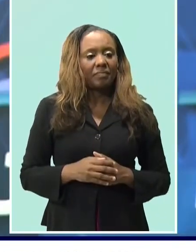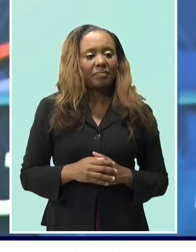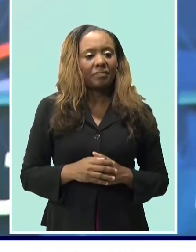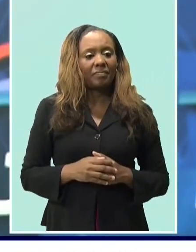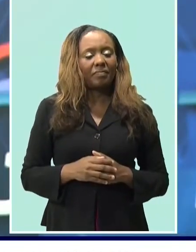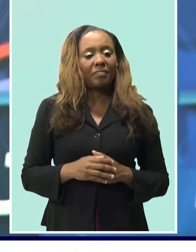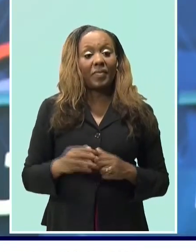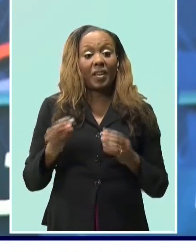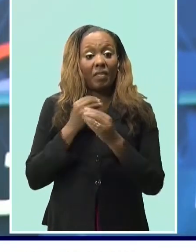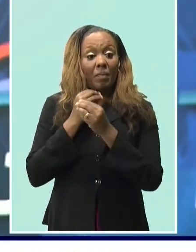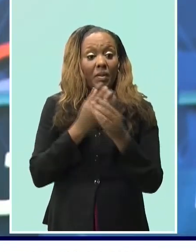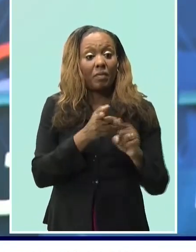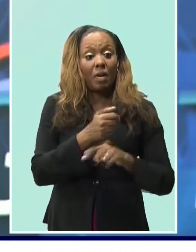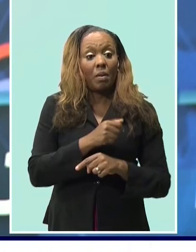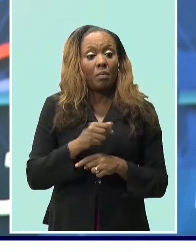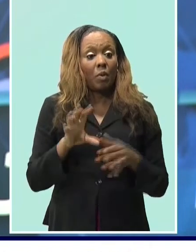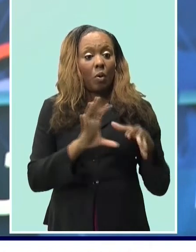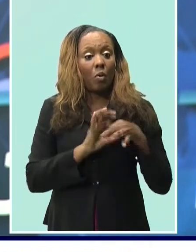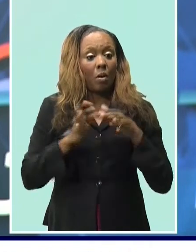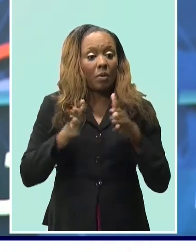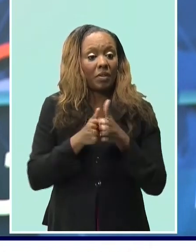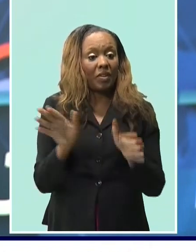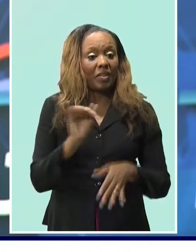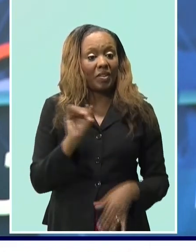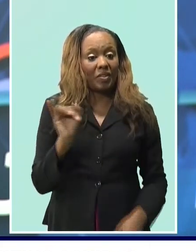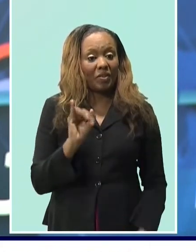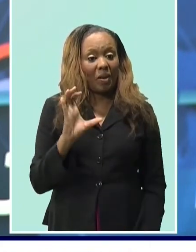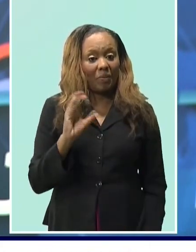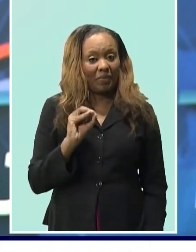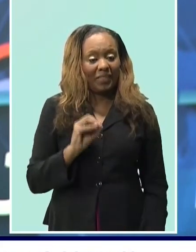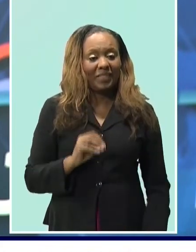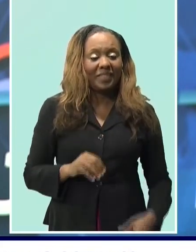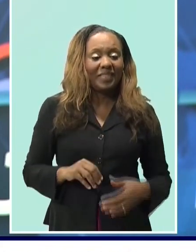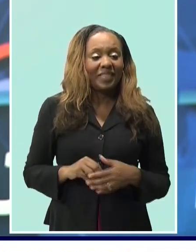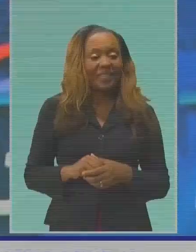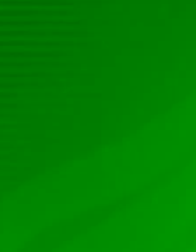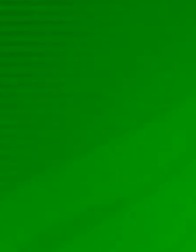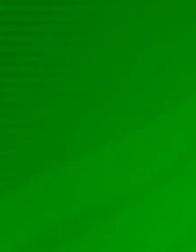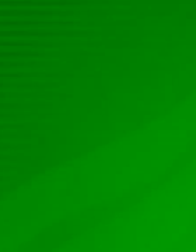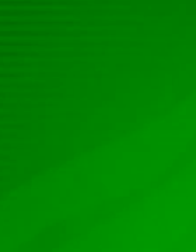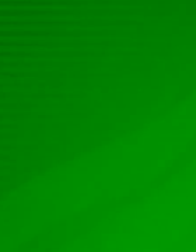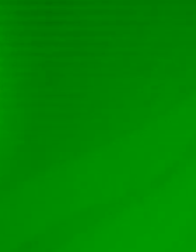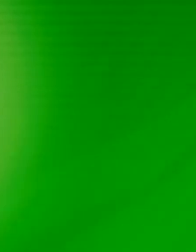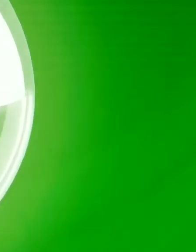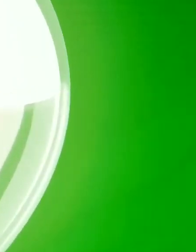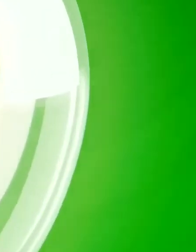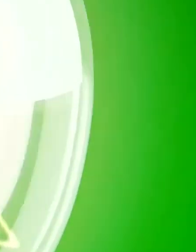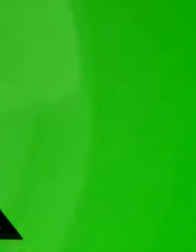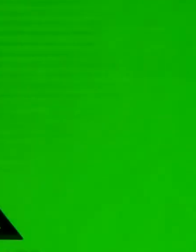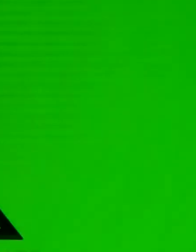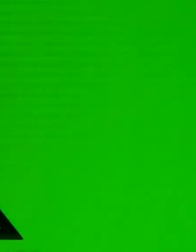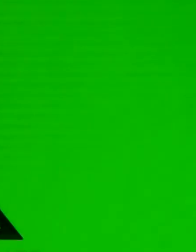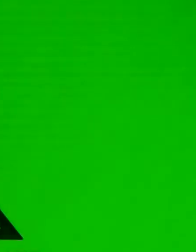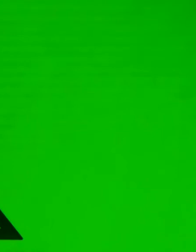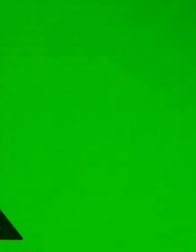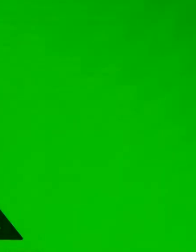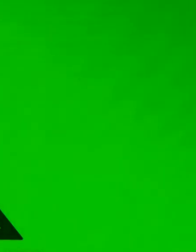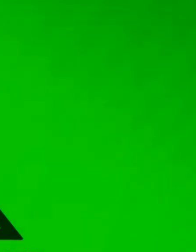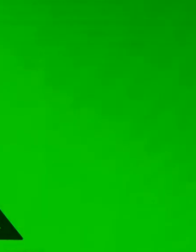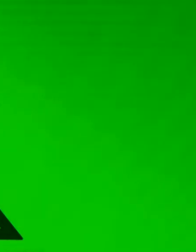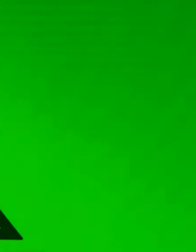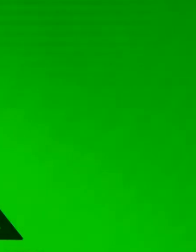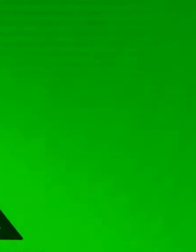And here is a tip now from Cooperators General Insurance. This tip of the day is brought to you by Cooperators